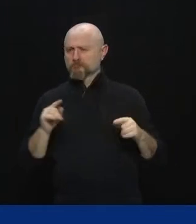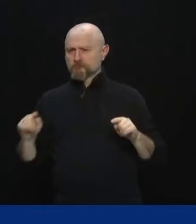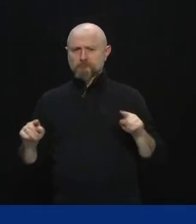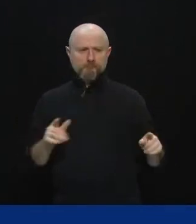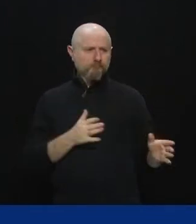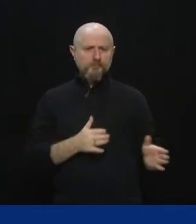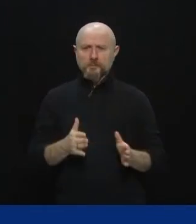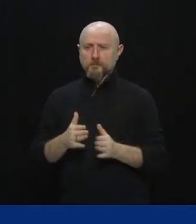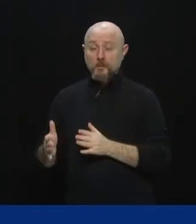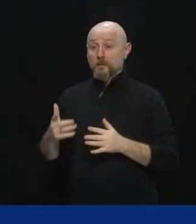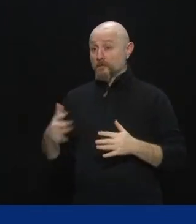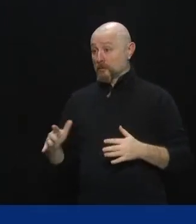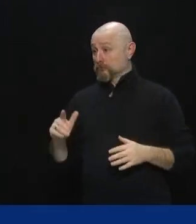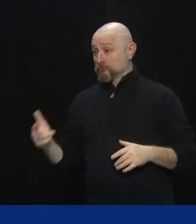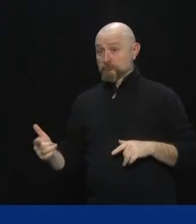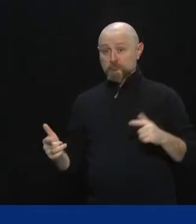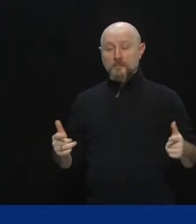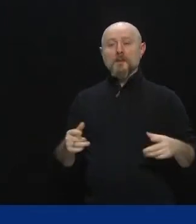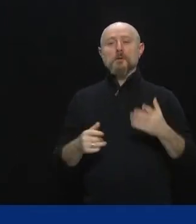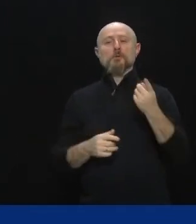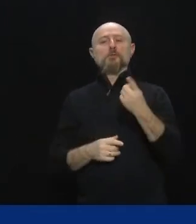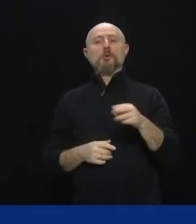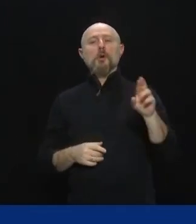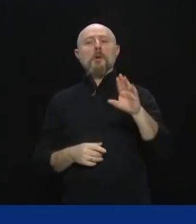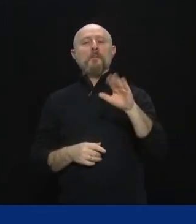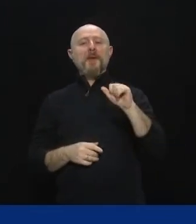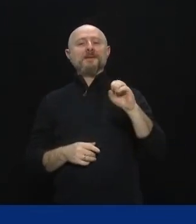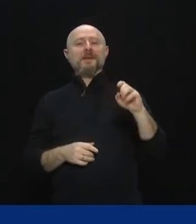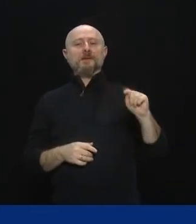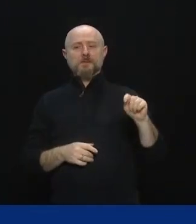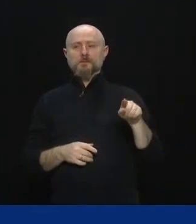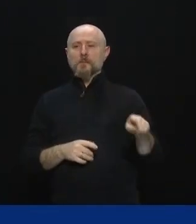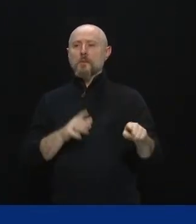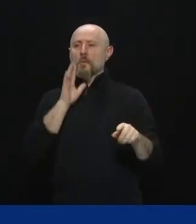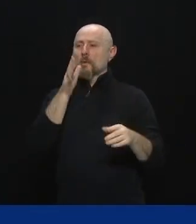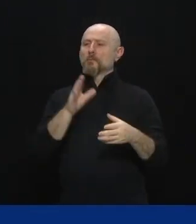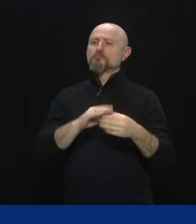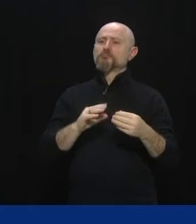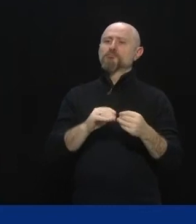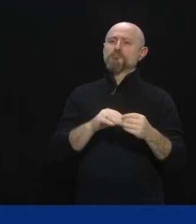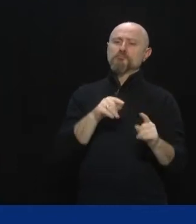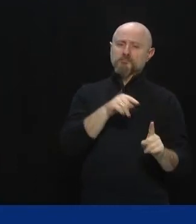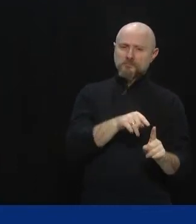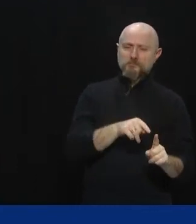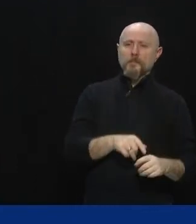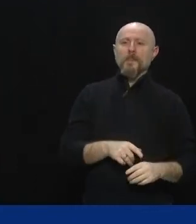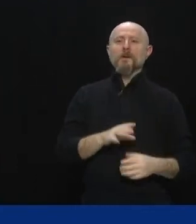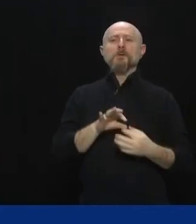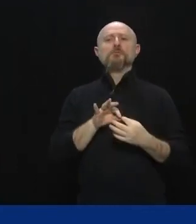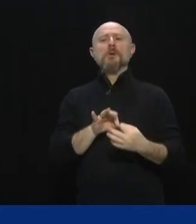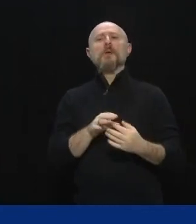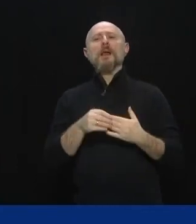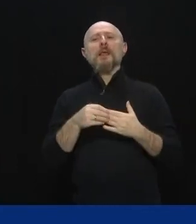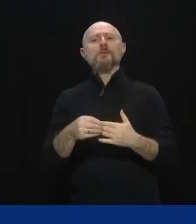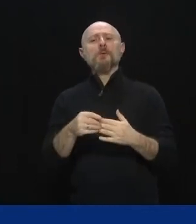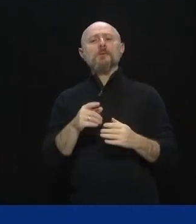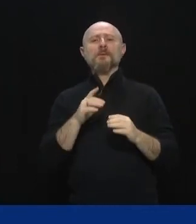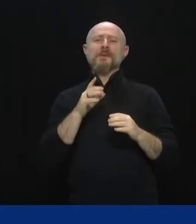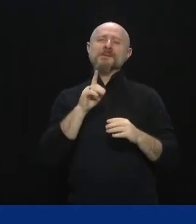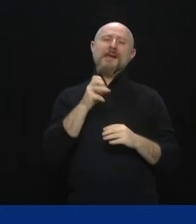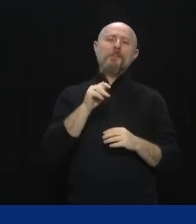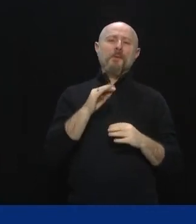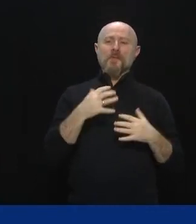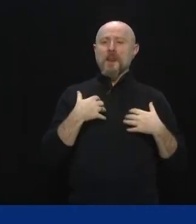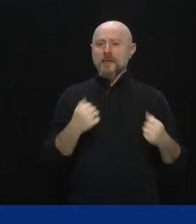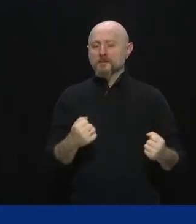hearing from Dr. Mary Bassett, our excellent person who leads the DREAM team over at the Department of Health. So I want to